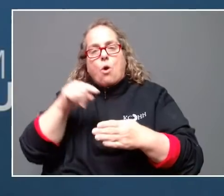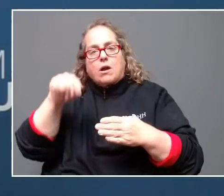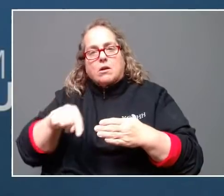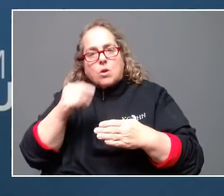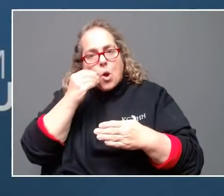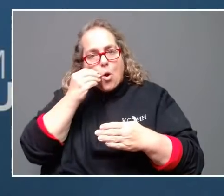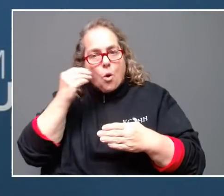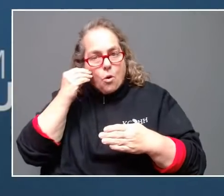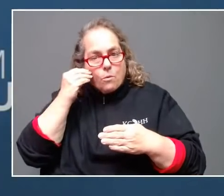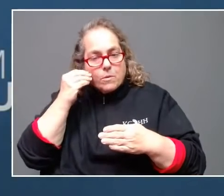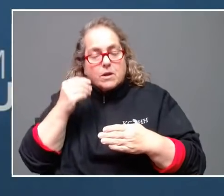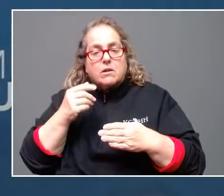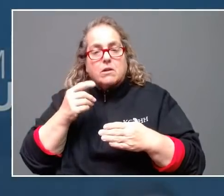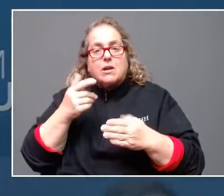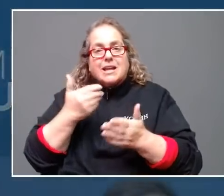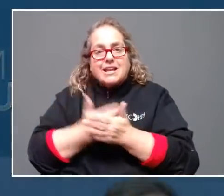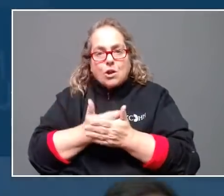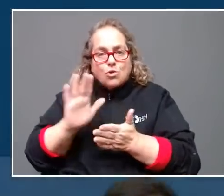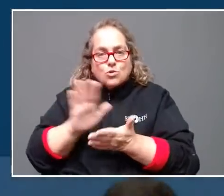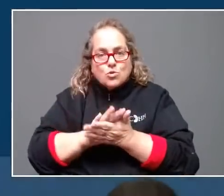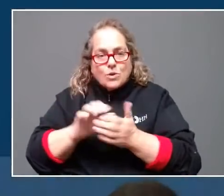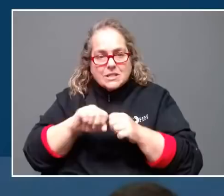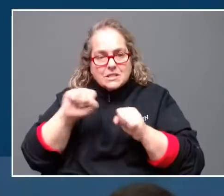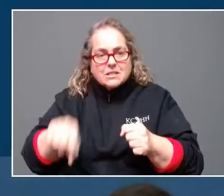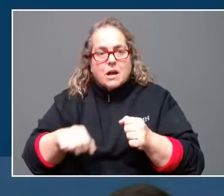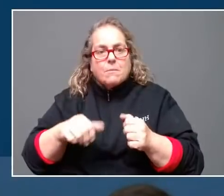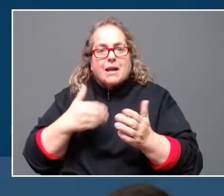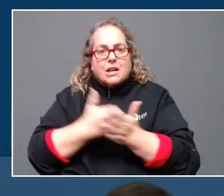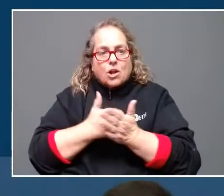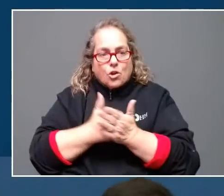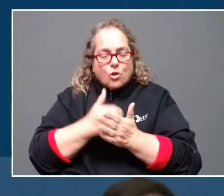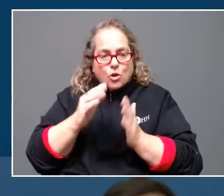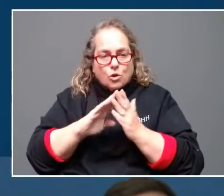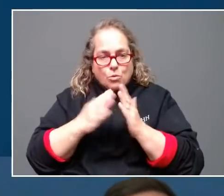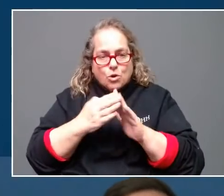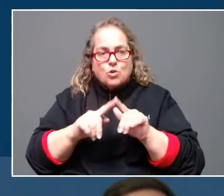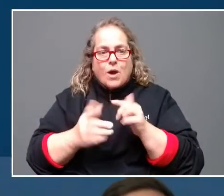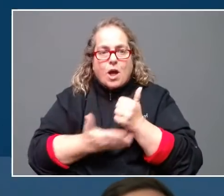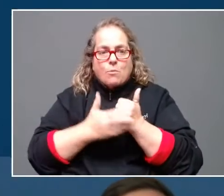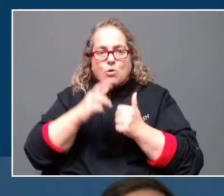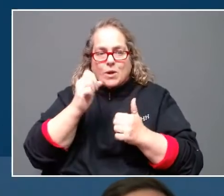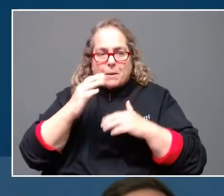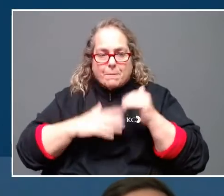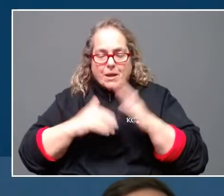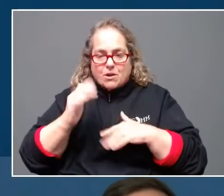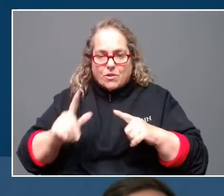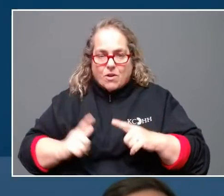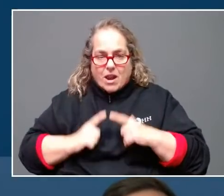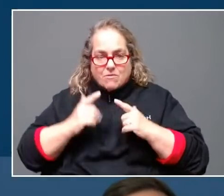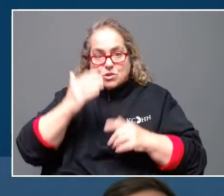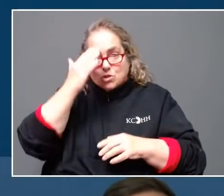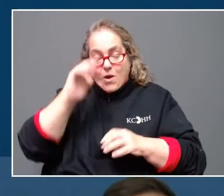back in their communities, to help rebuild their lives, knowing how long it is going to